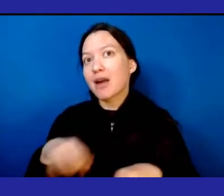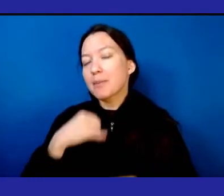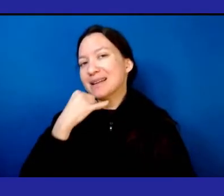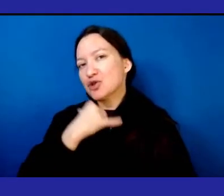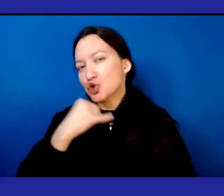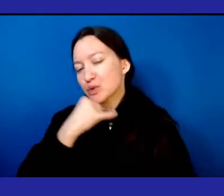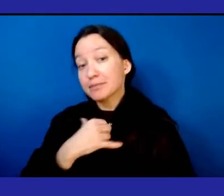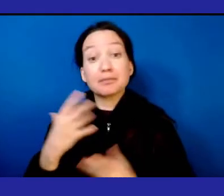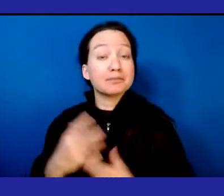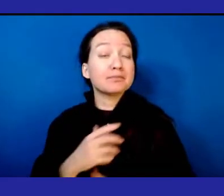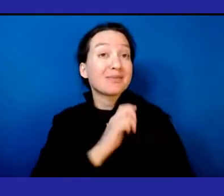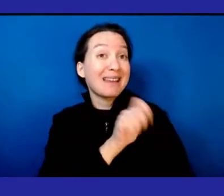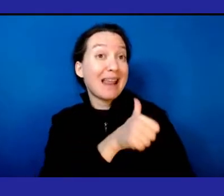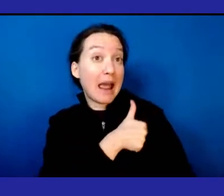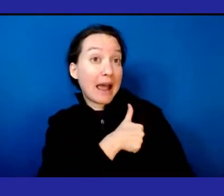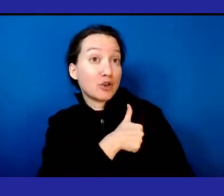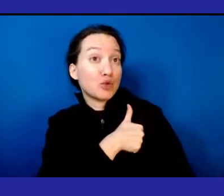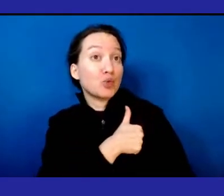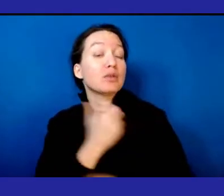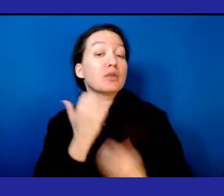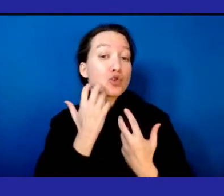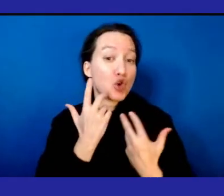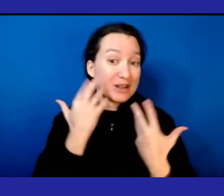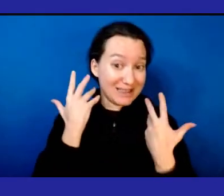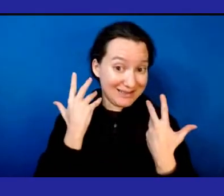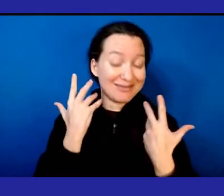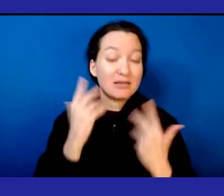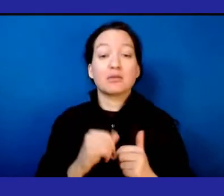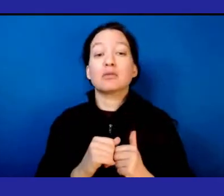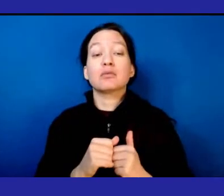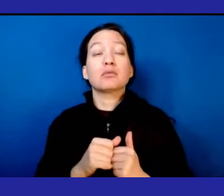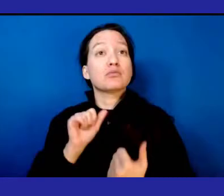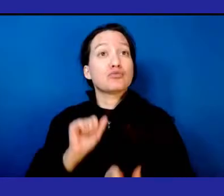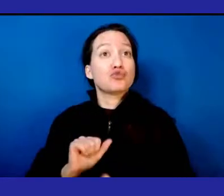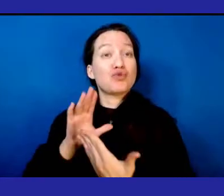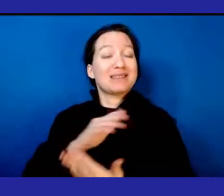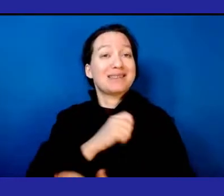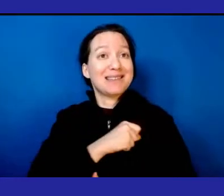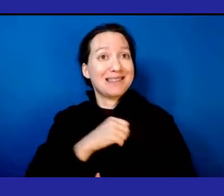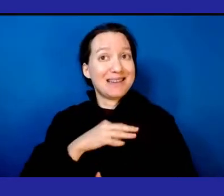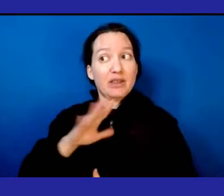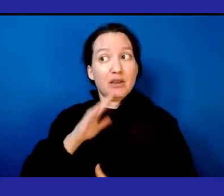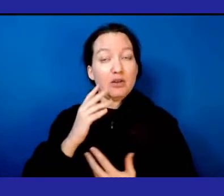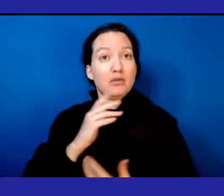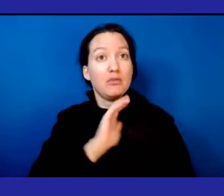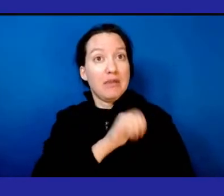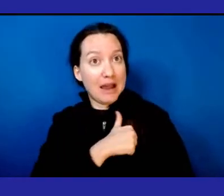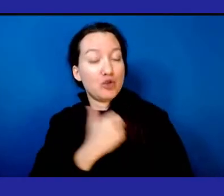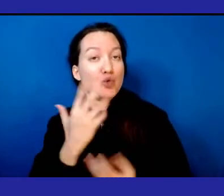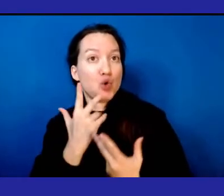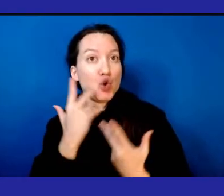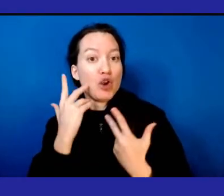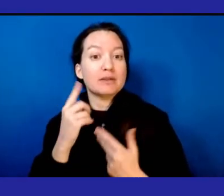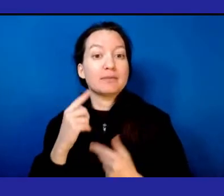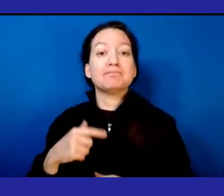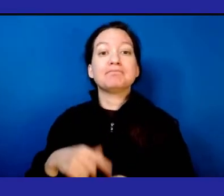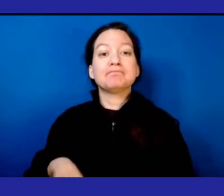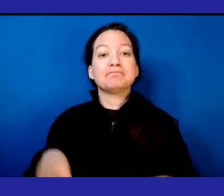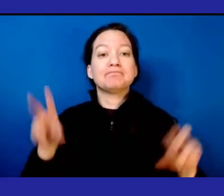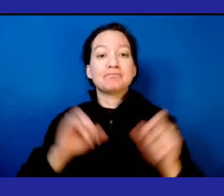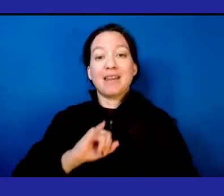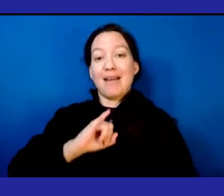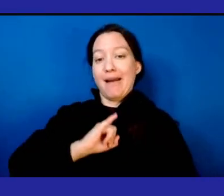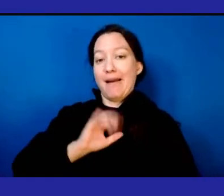are attitude, courtesy. To address staff attitude, courtesy, I care with kindness trainings